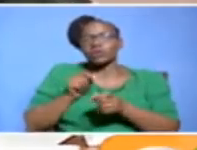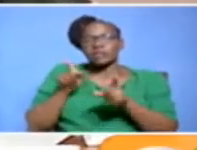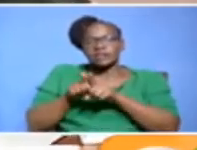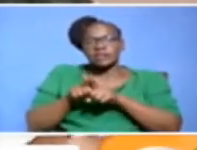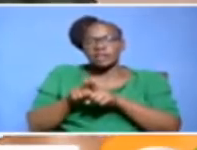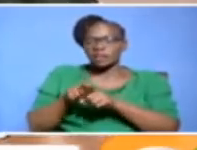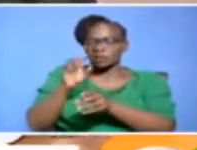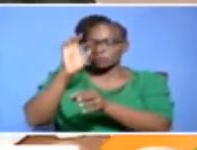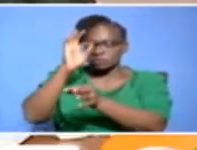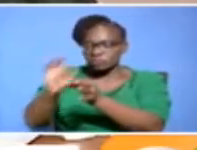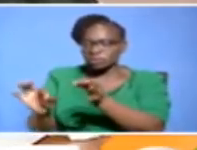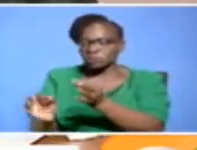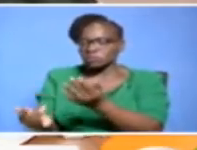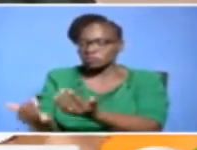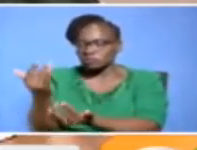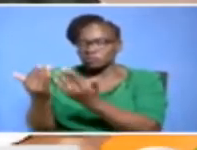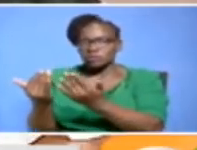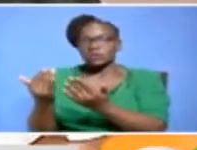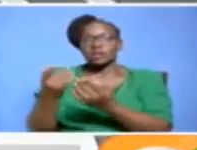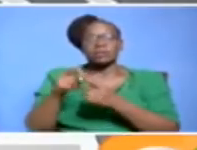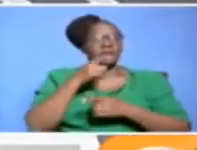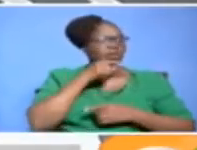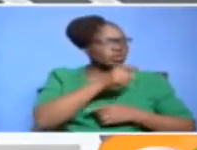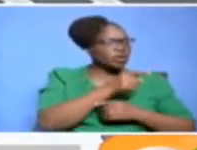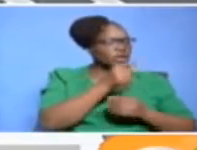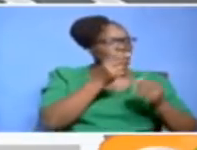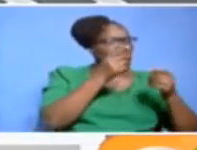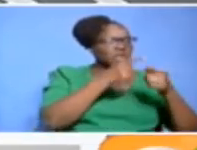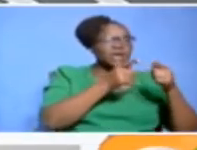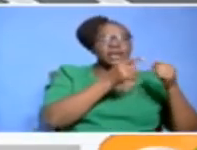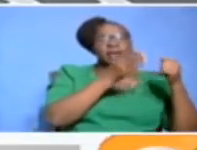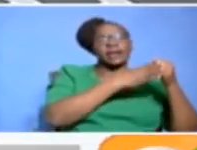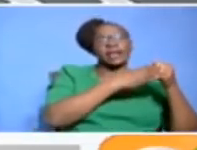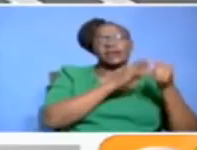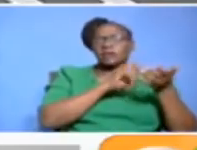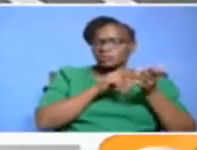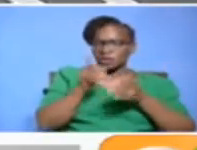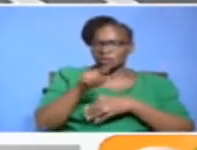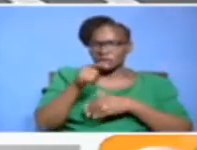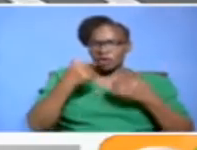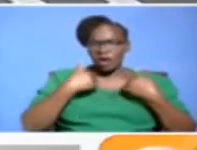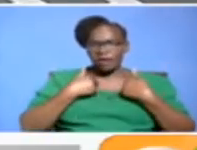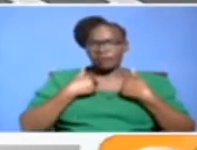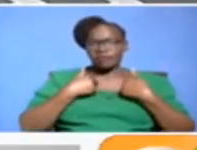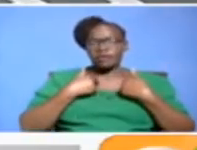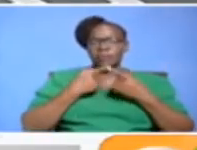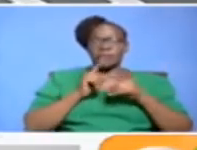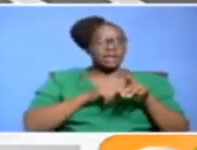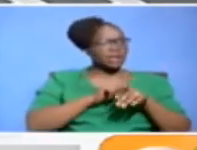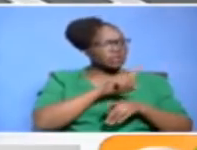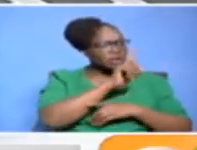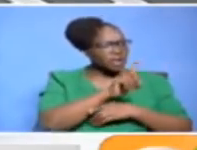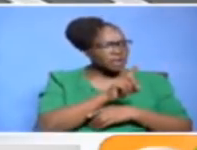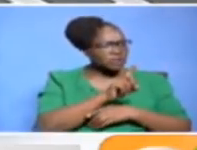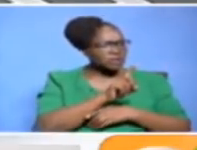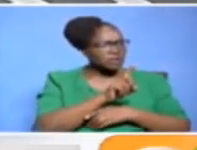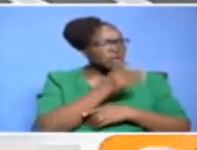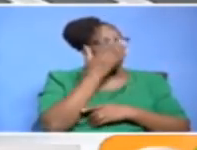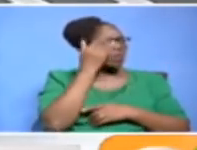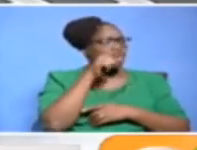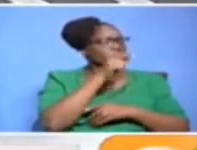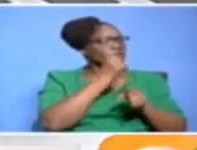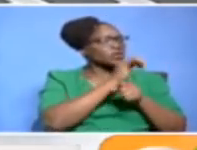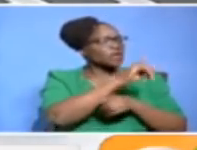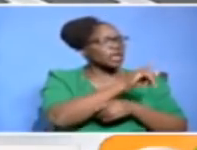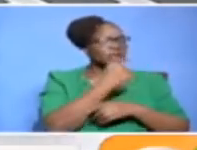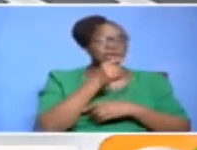a case, he's 9. Is that a criminal, really? But when you ask him, why did you do that? He says, because since this